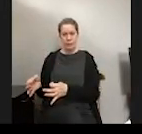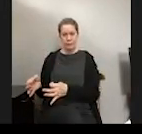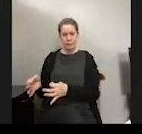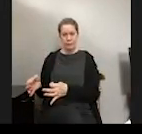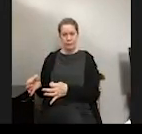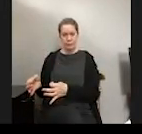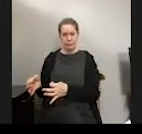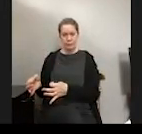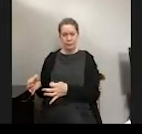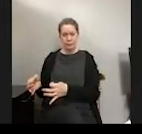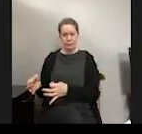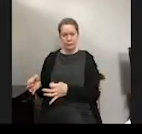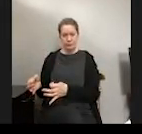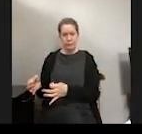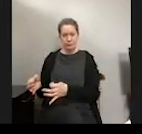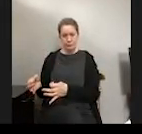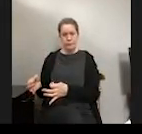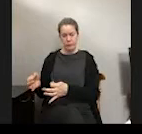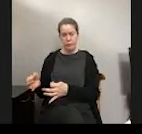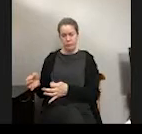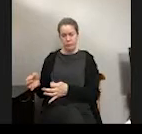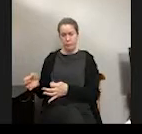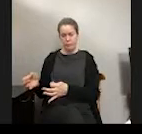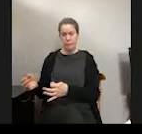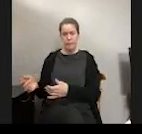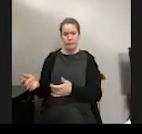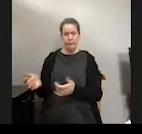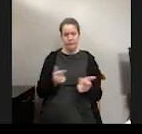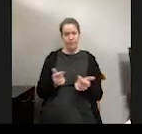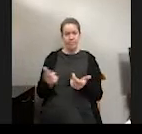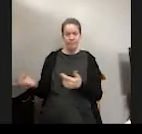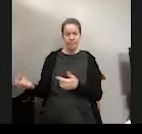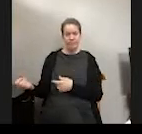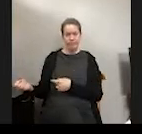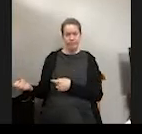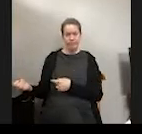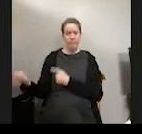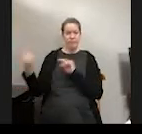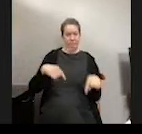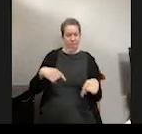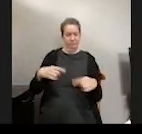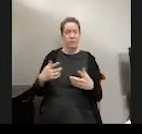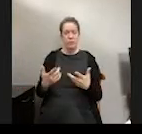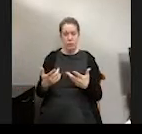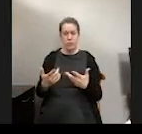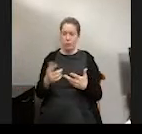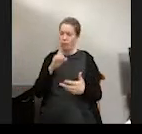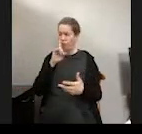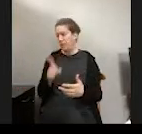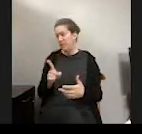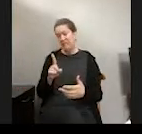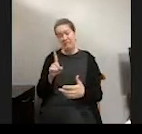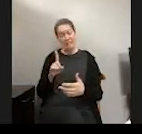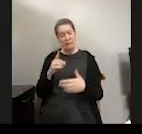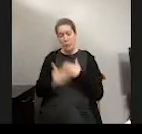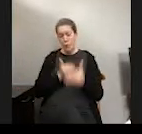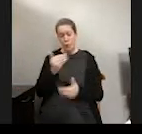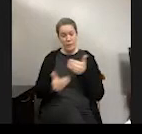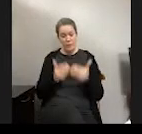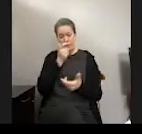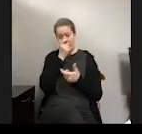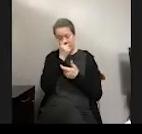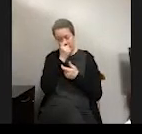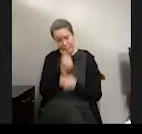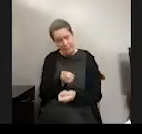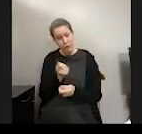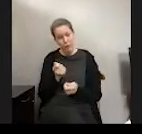what counted the most for them. So it's been an interesting process to go through with artists, as everybody is always,